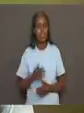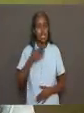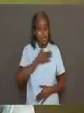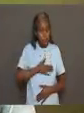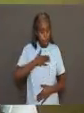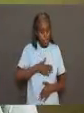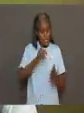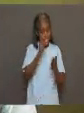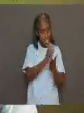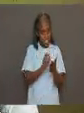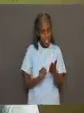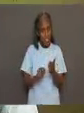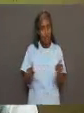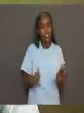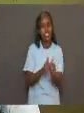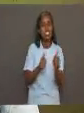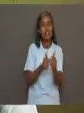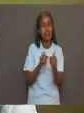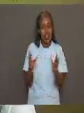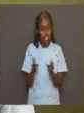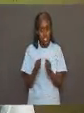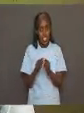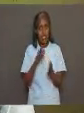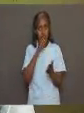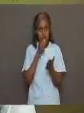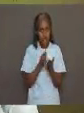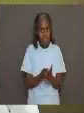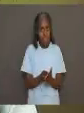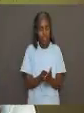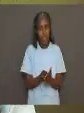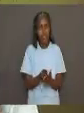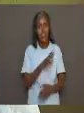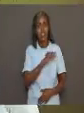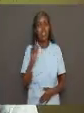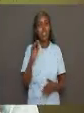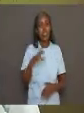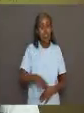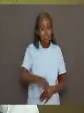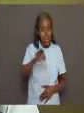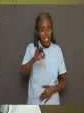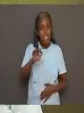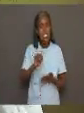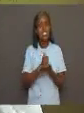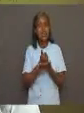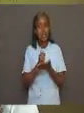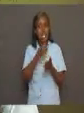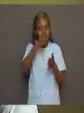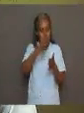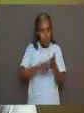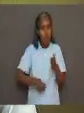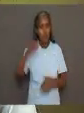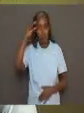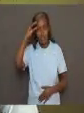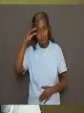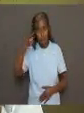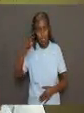Please write down the following sets of data and find the mean score for the